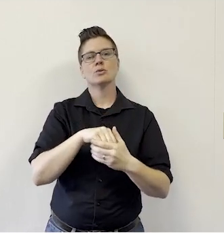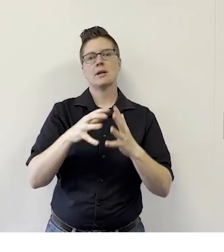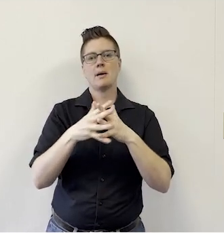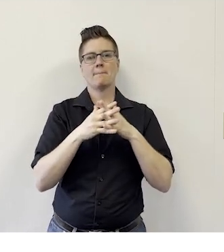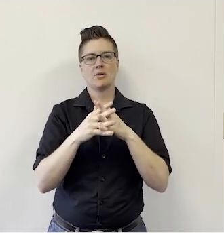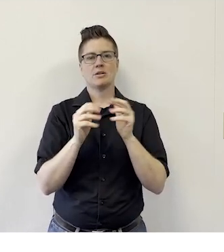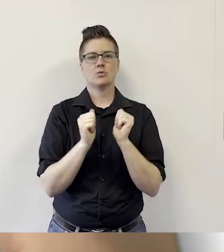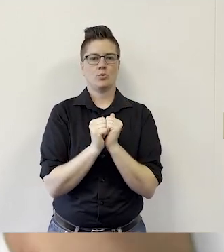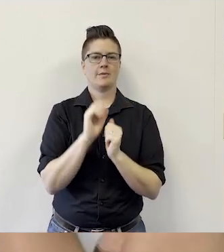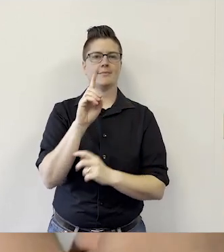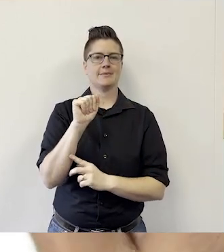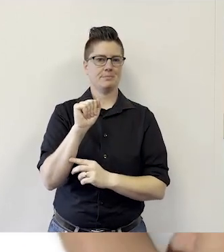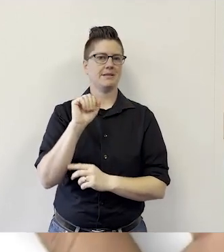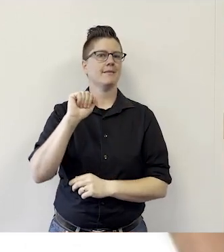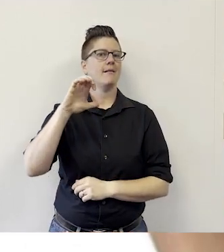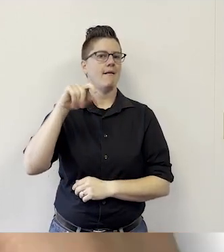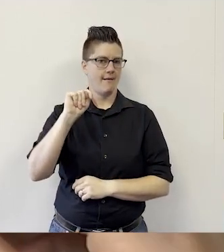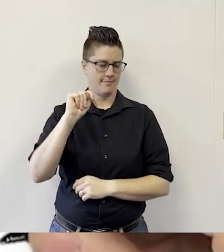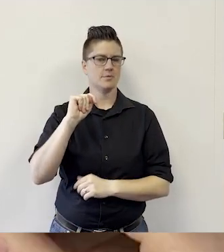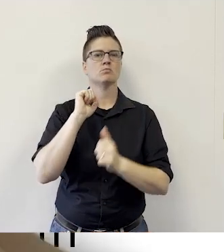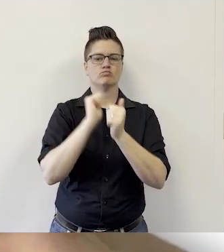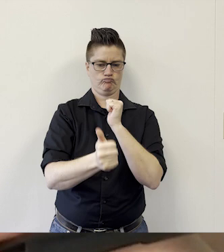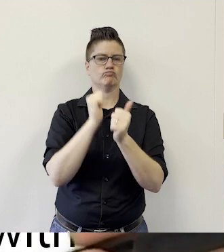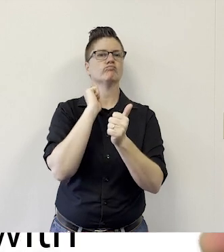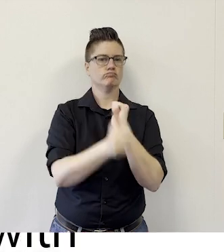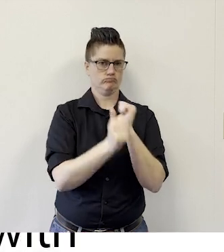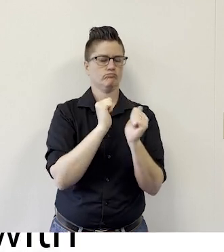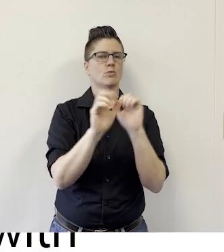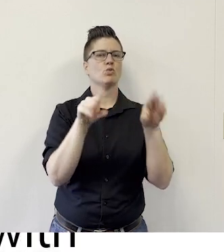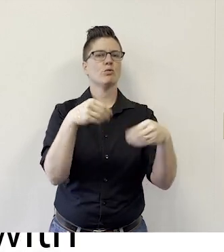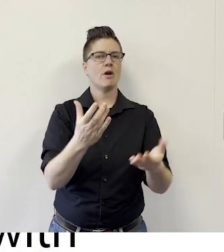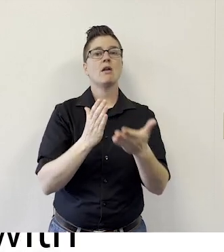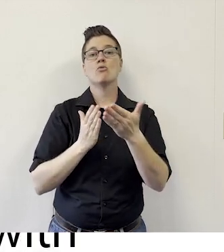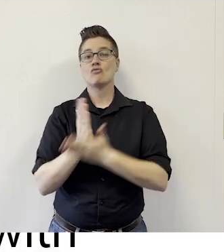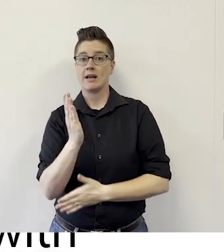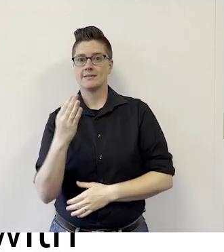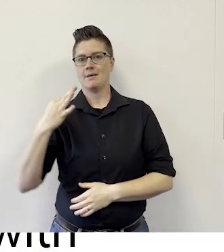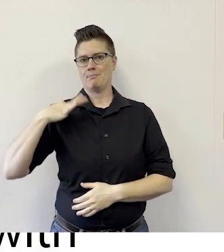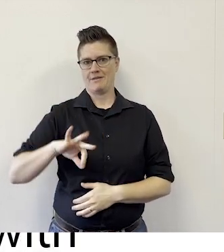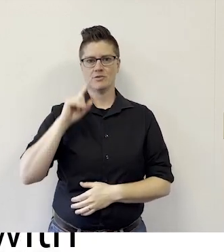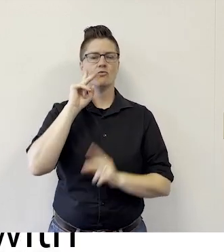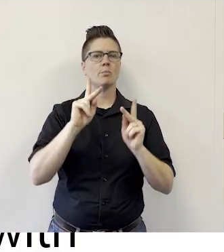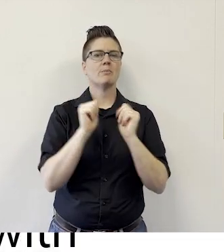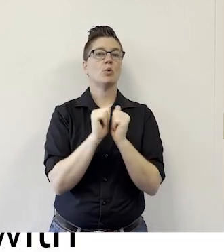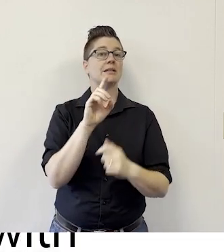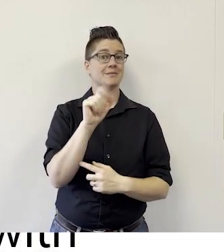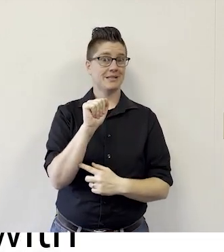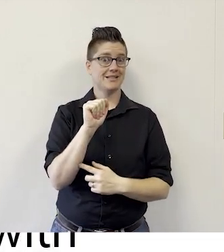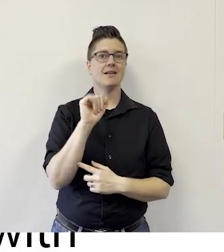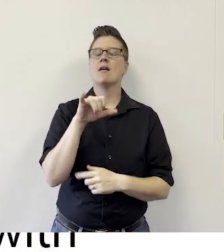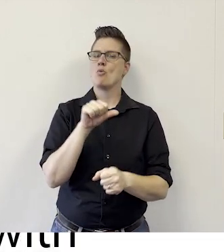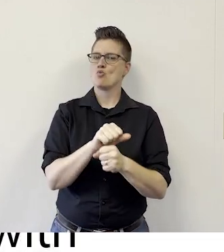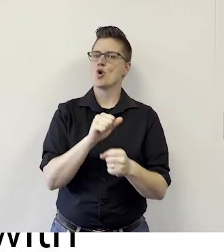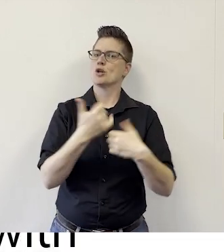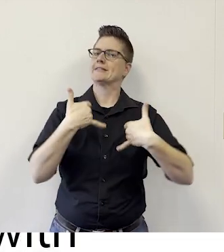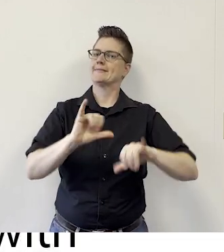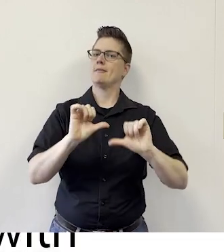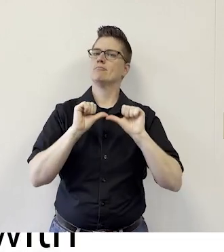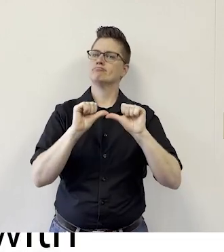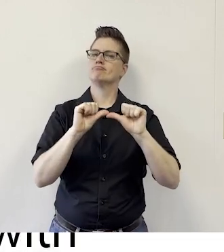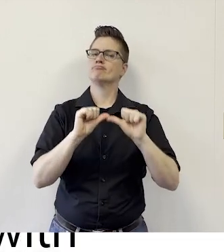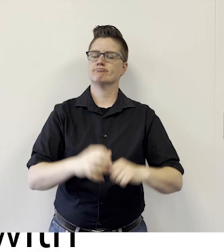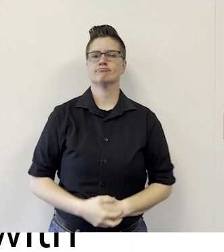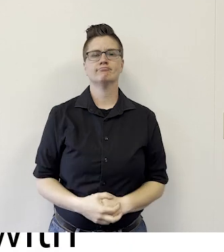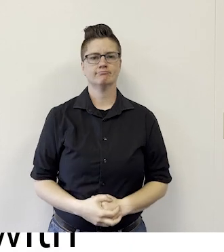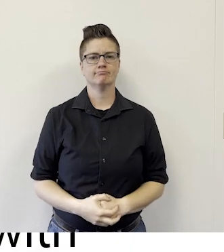regulations, including the Americans with Disabilities Act, have been passed to provide rights and benefits for people with disabilities, and the